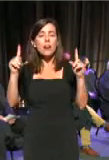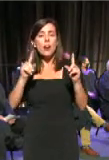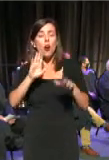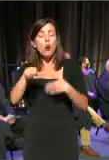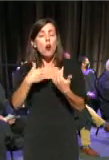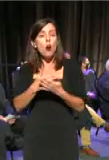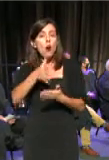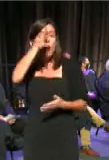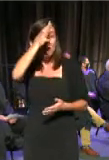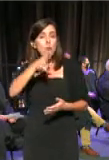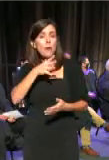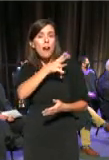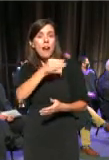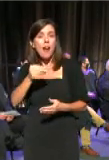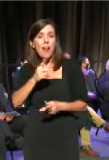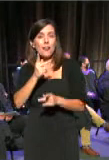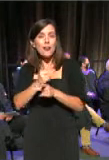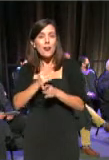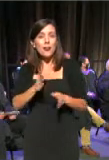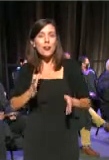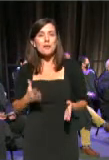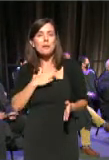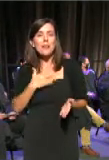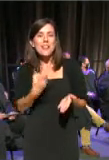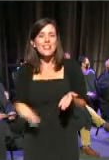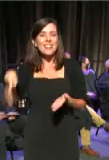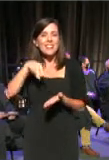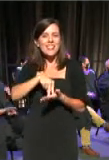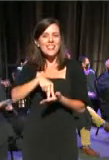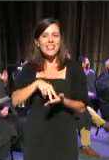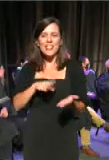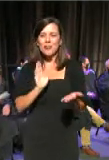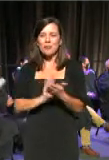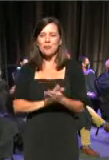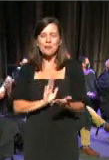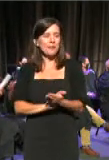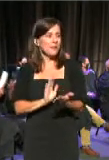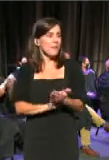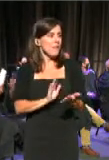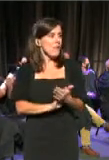all parents and guardians of these seniors please stand and be recognized?